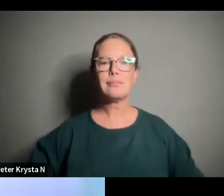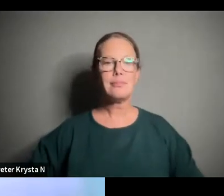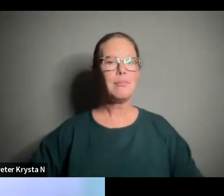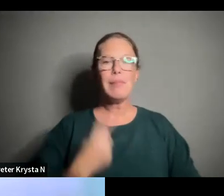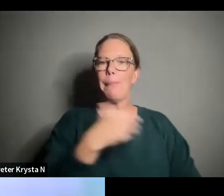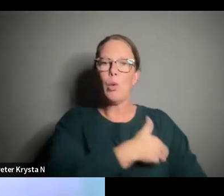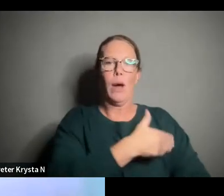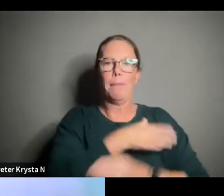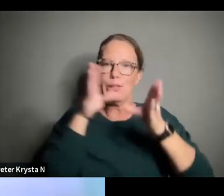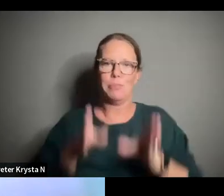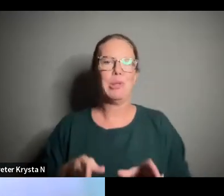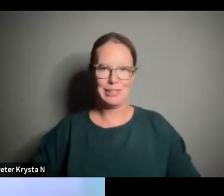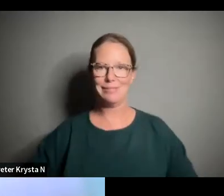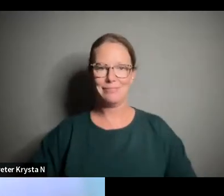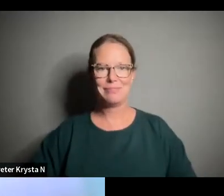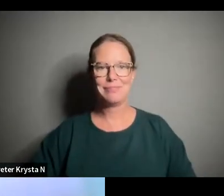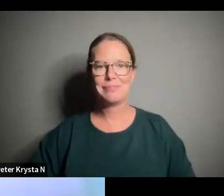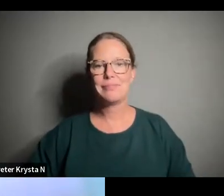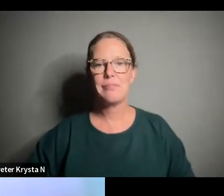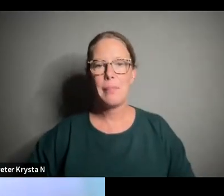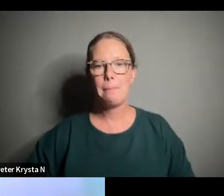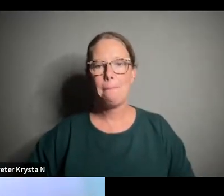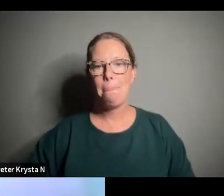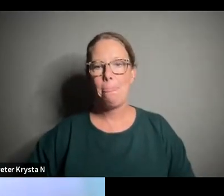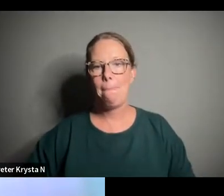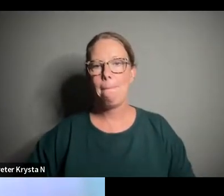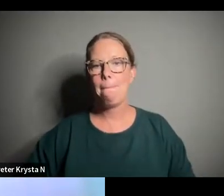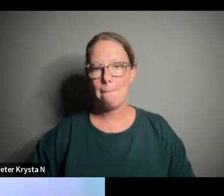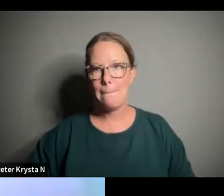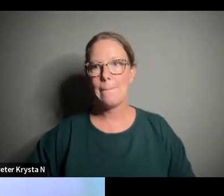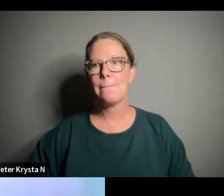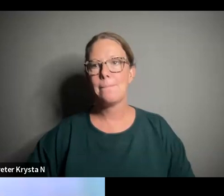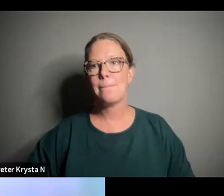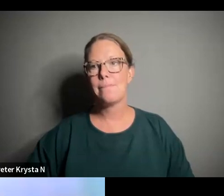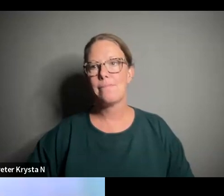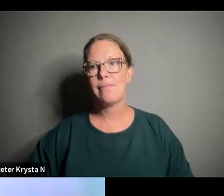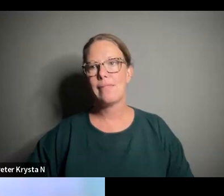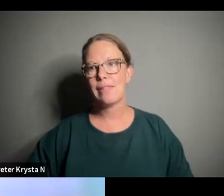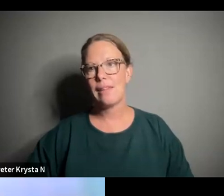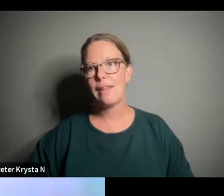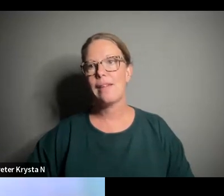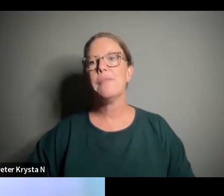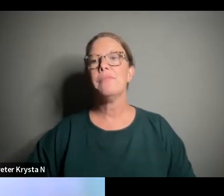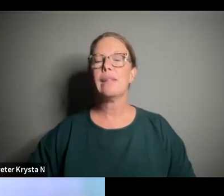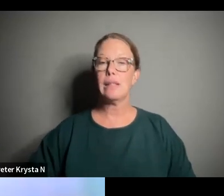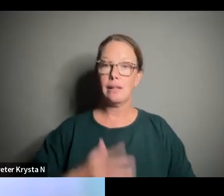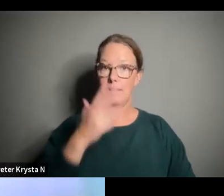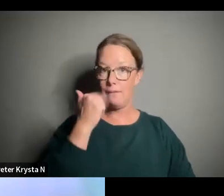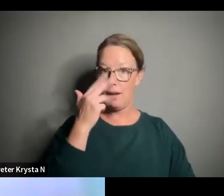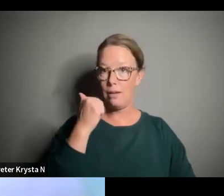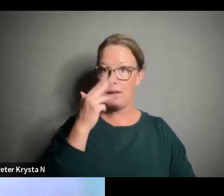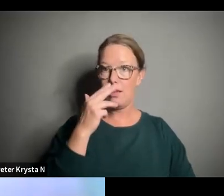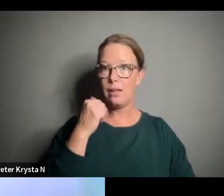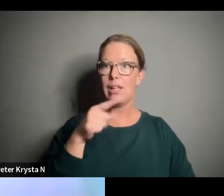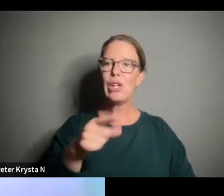one muscles rehab doctor. Well, I have to say, it's just kind of funny because you say